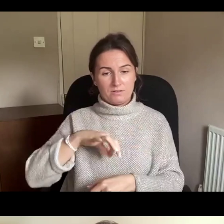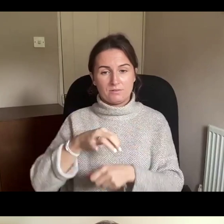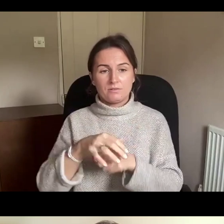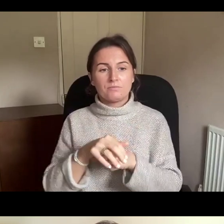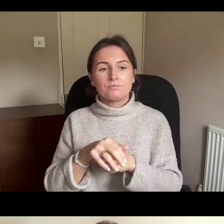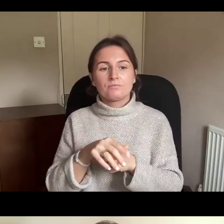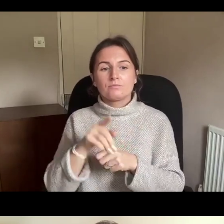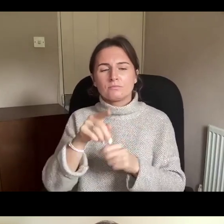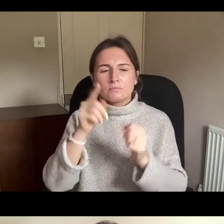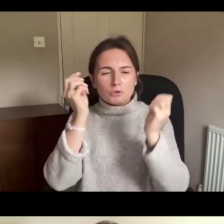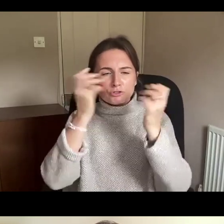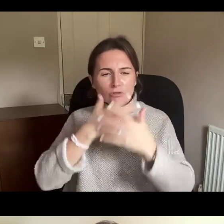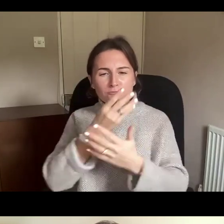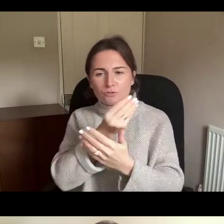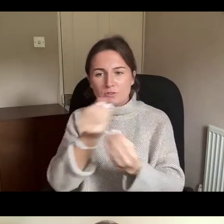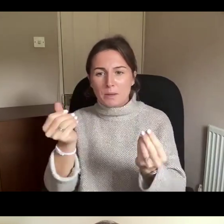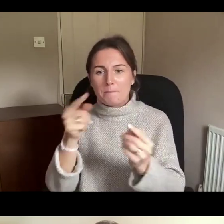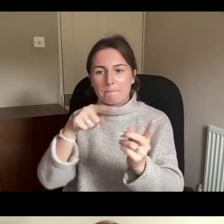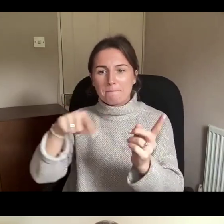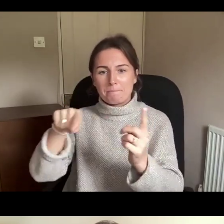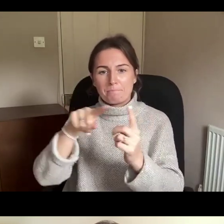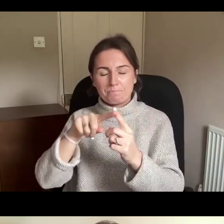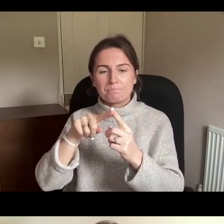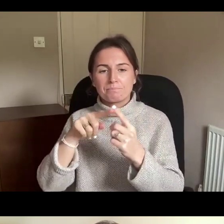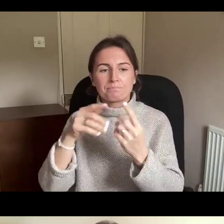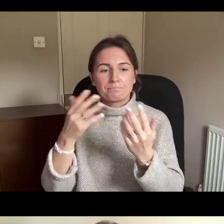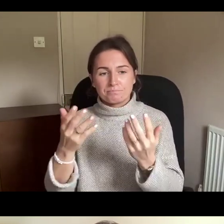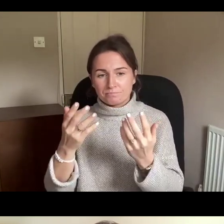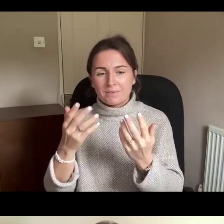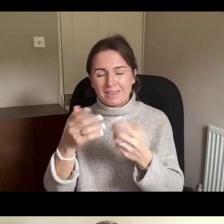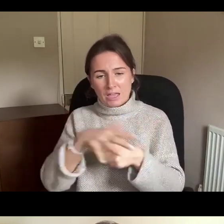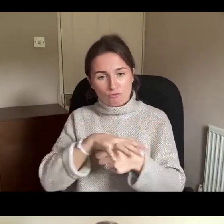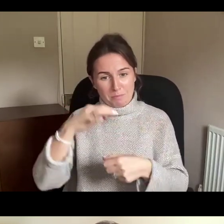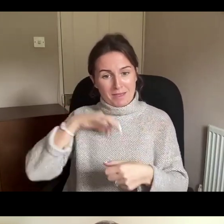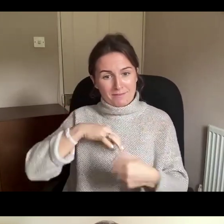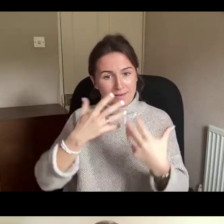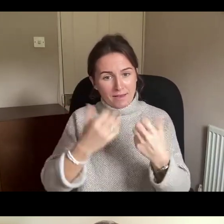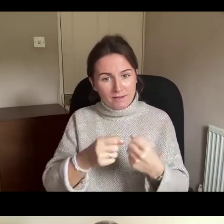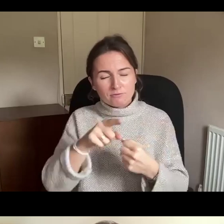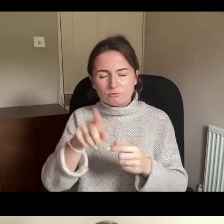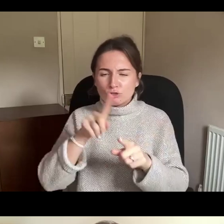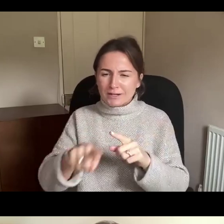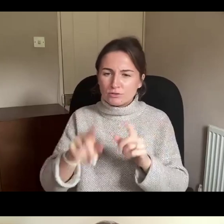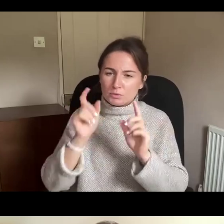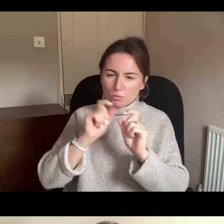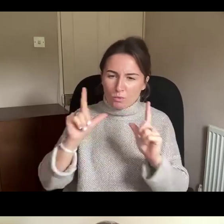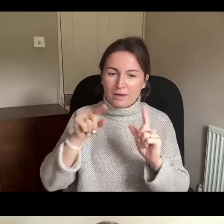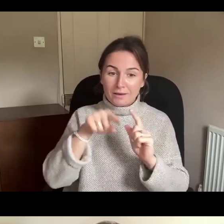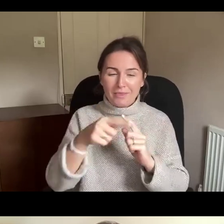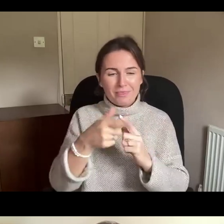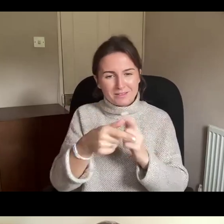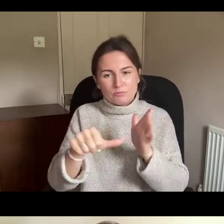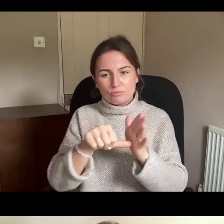a concern for some of us, which is fine. And me and James obviously tried to touch on that. We're aware that it is